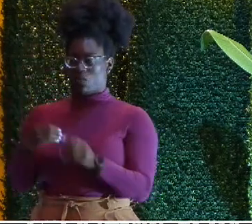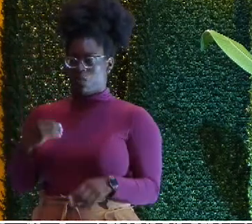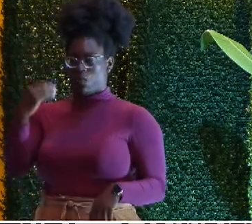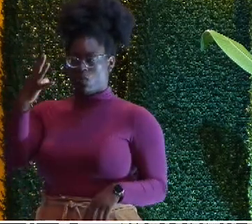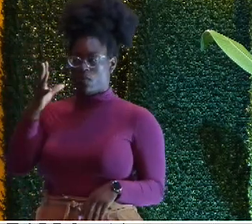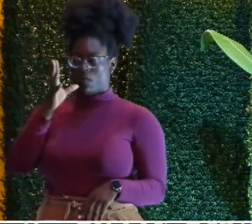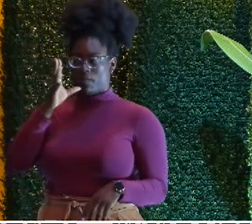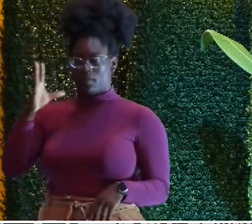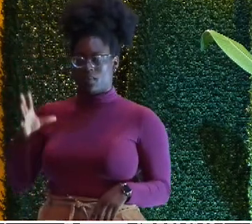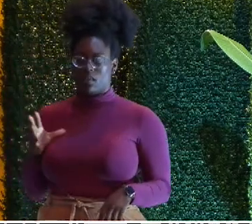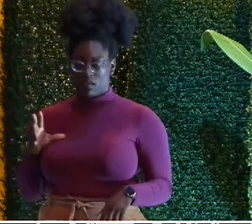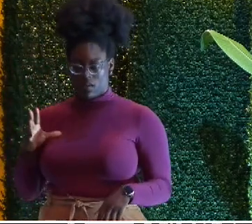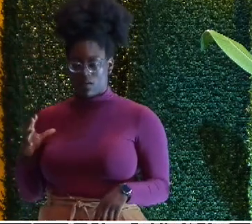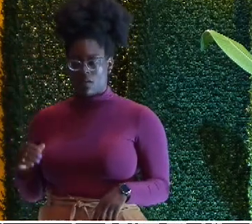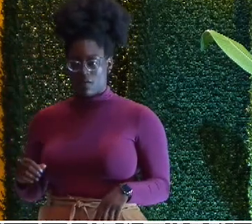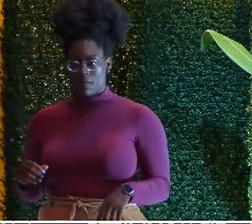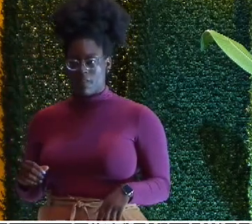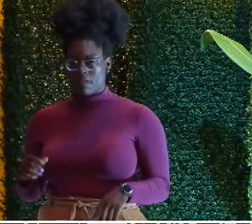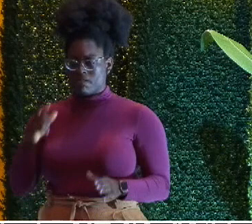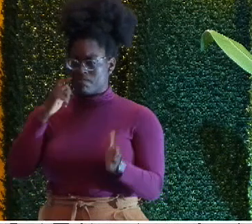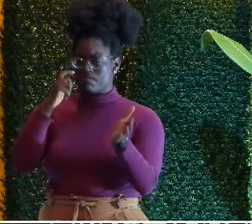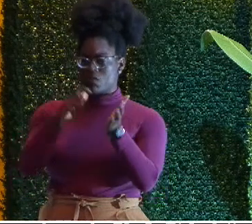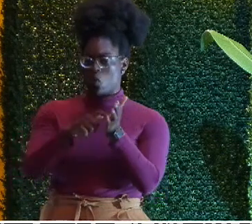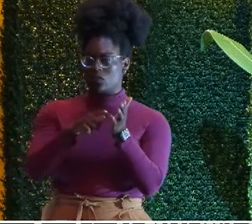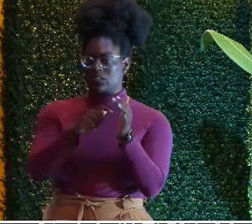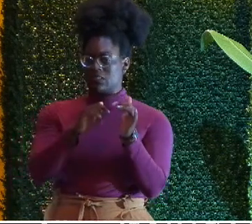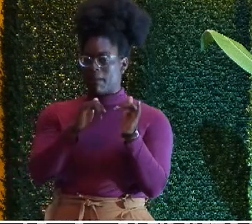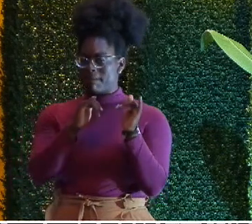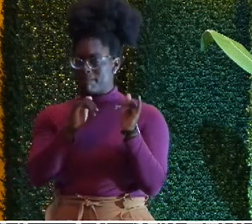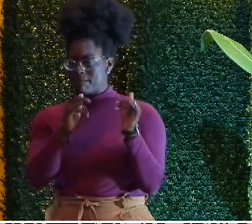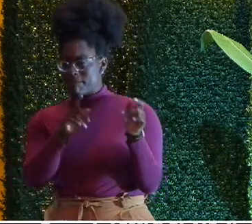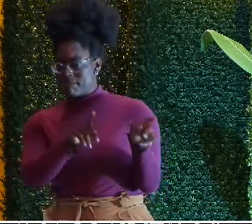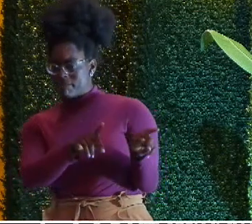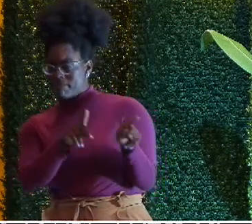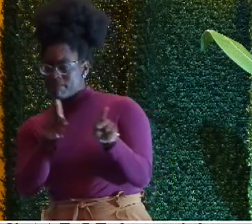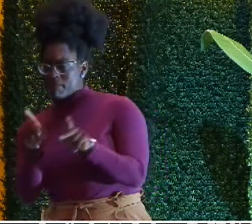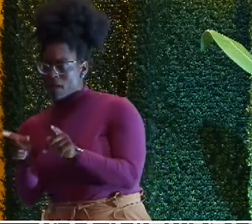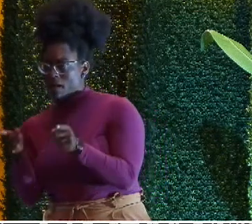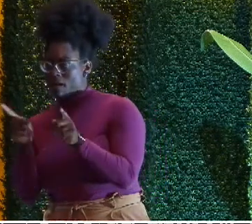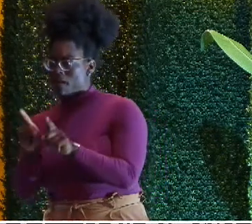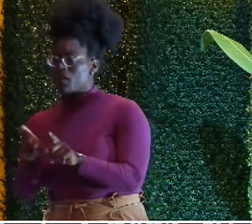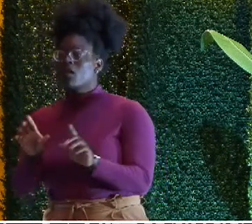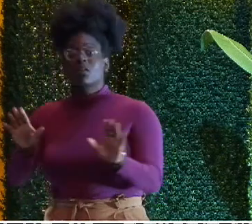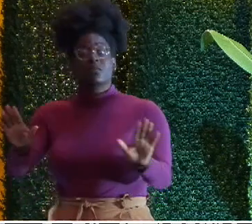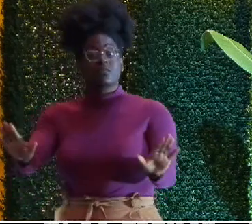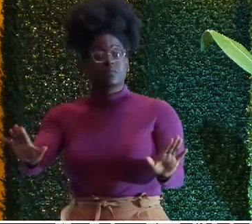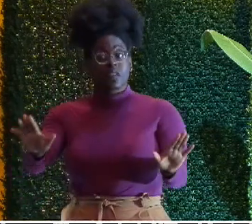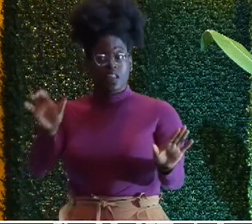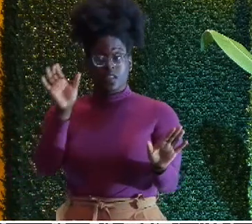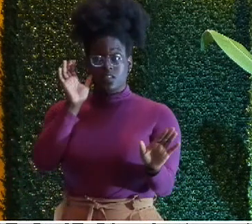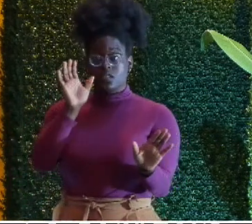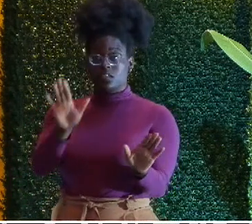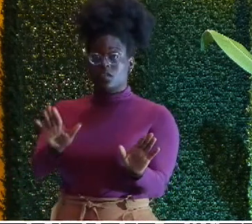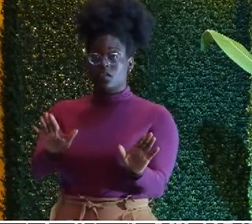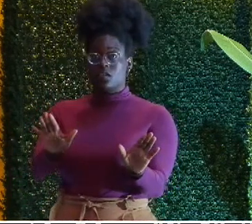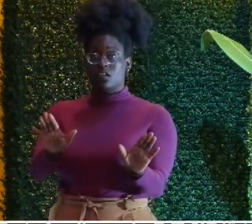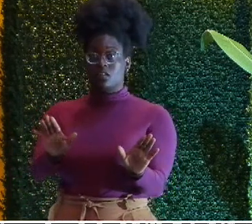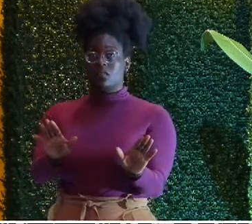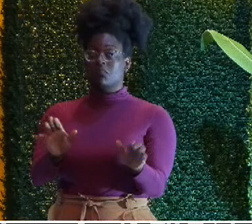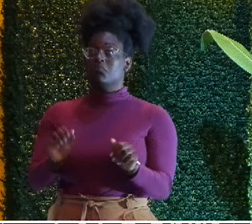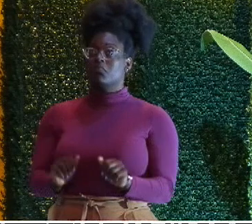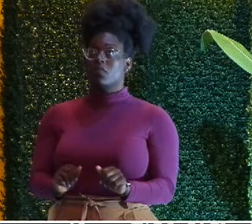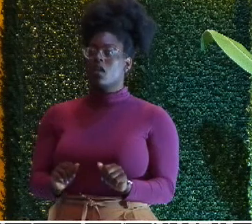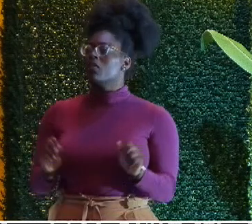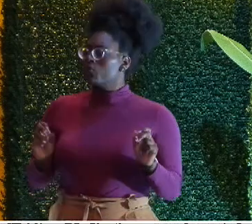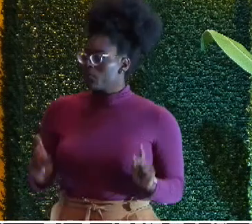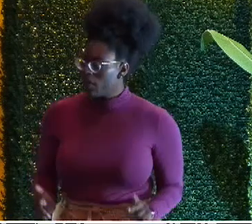No, listen. Because it's all good. It's all good when you're able